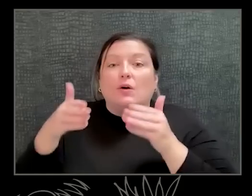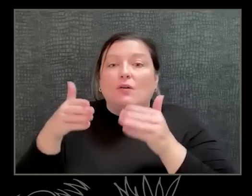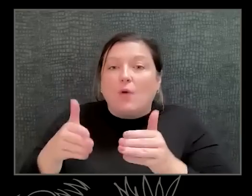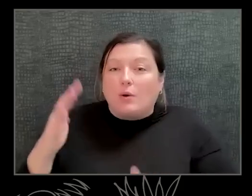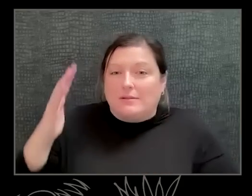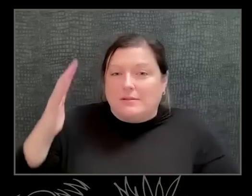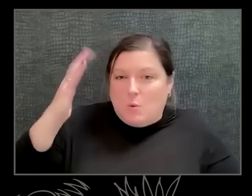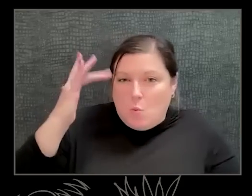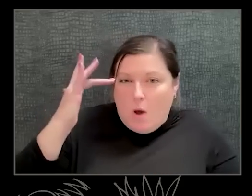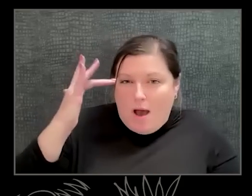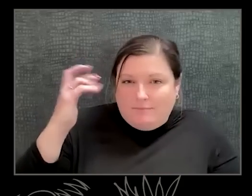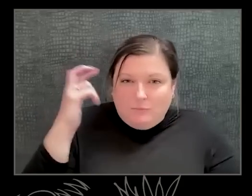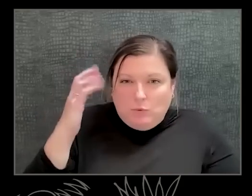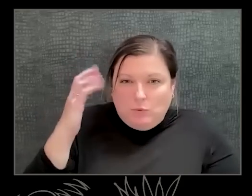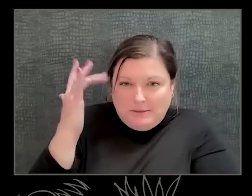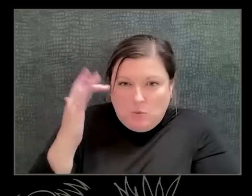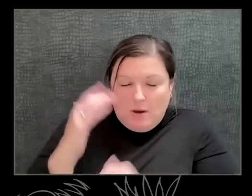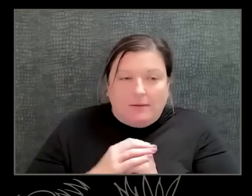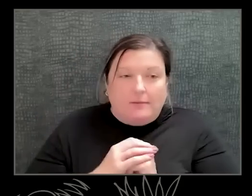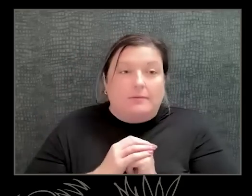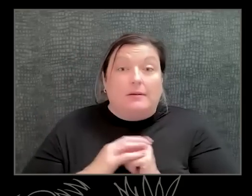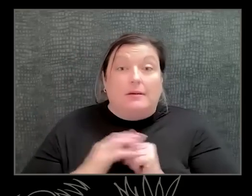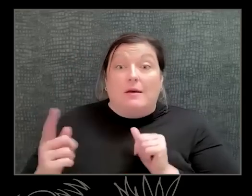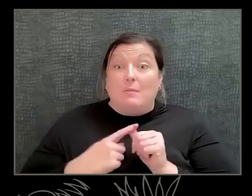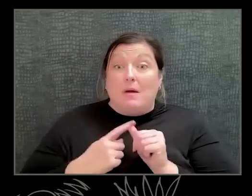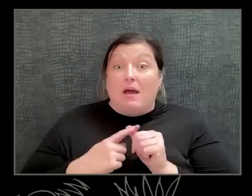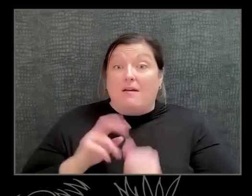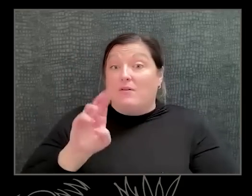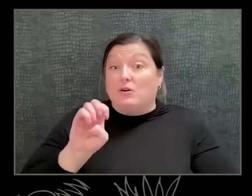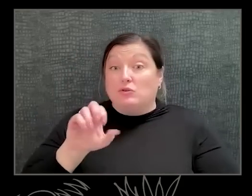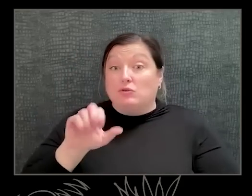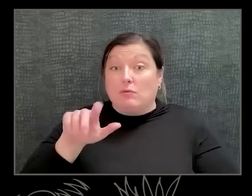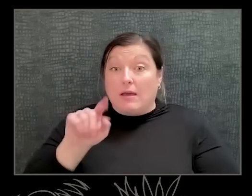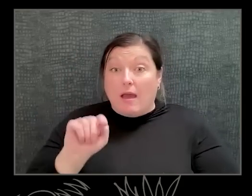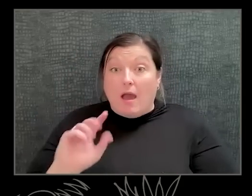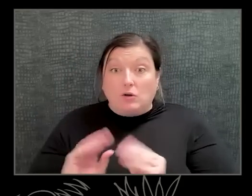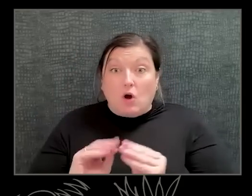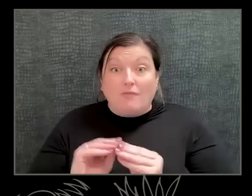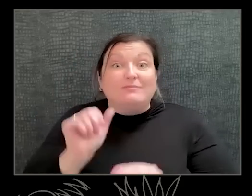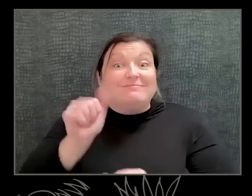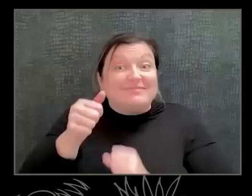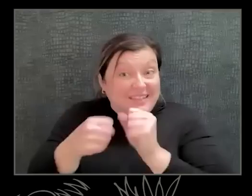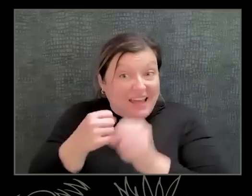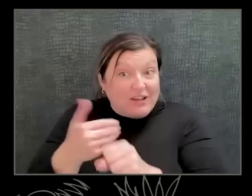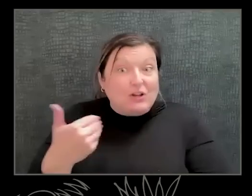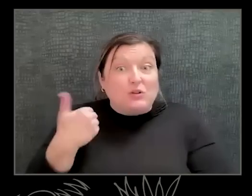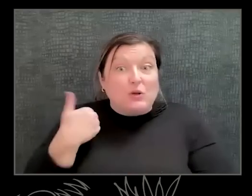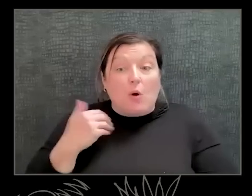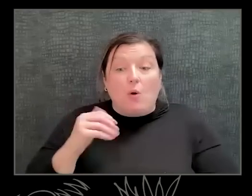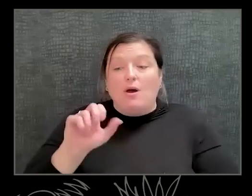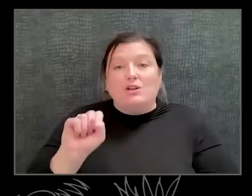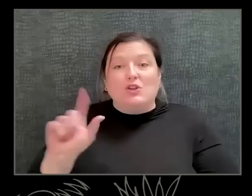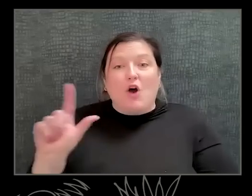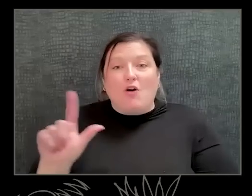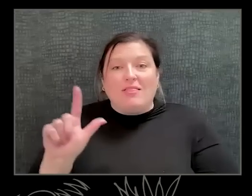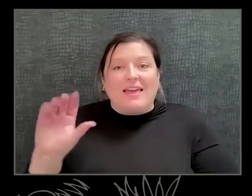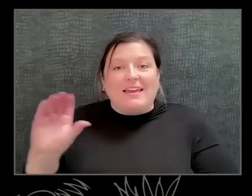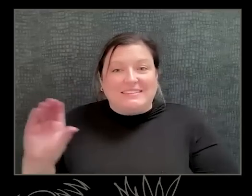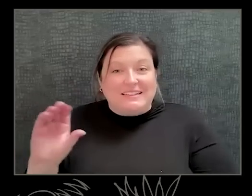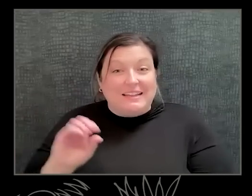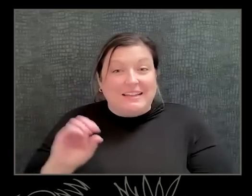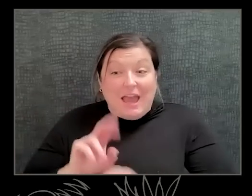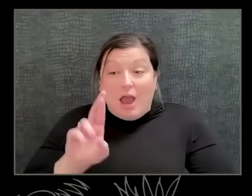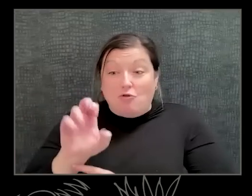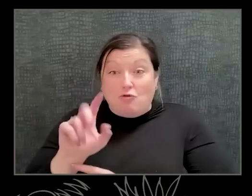why. My first React conference was a decade ago now in Salt Lake City at React Rally. Is